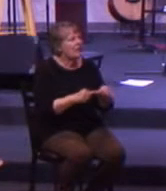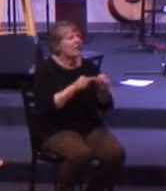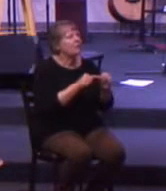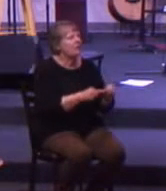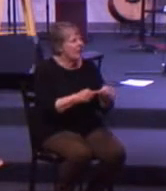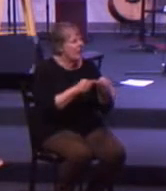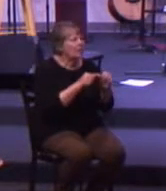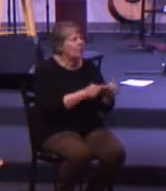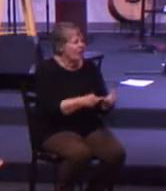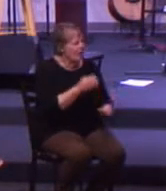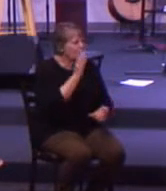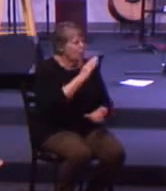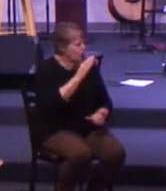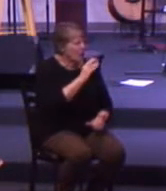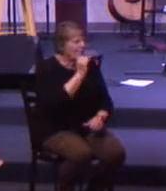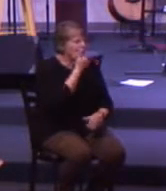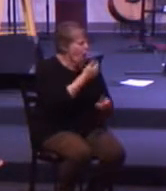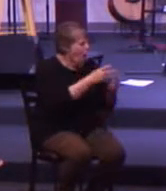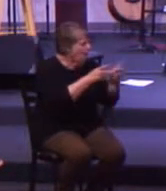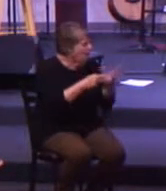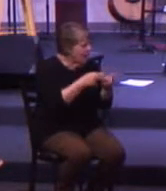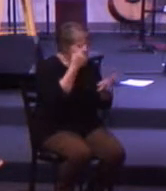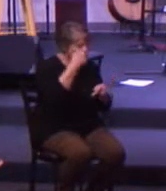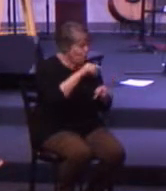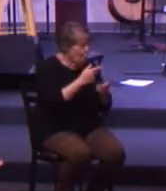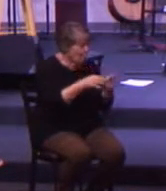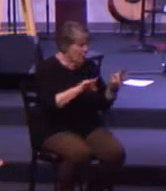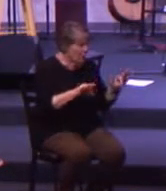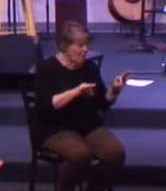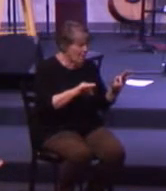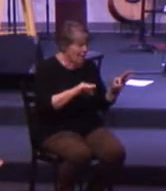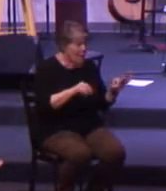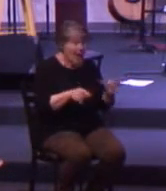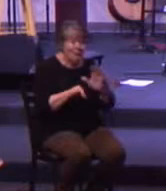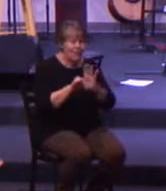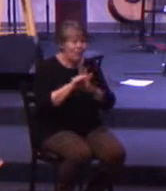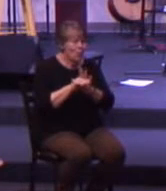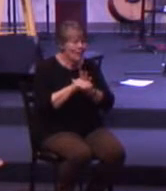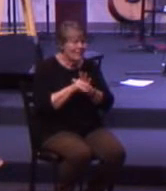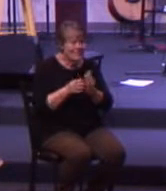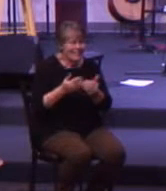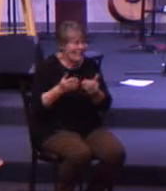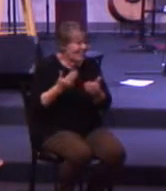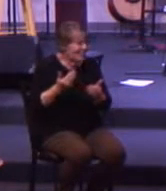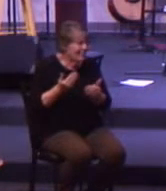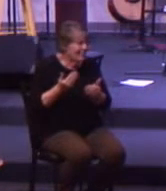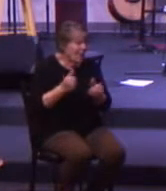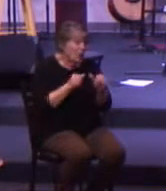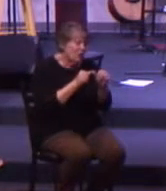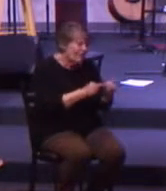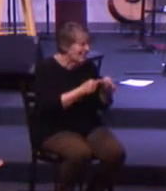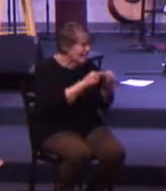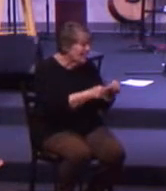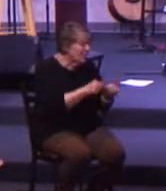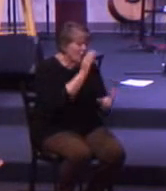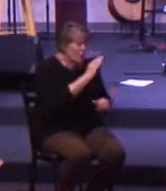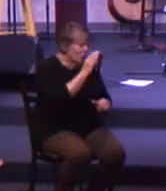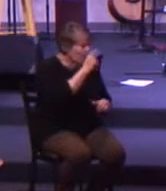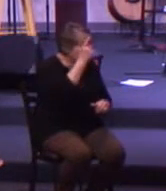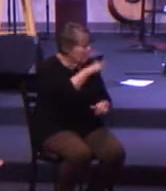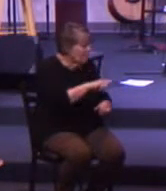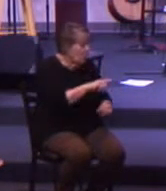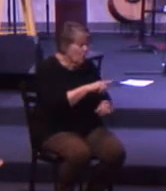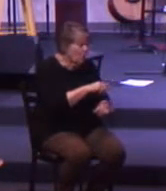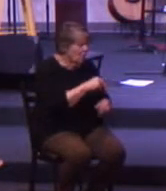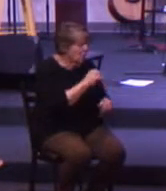find freedom, and the choice is simple. Are you going to keep looking in all the wrong places? Or are you going to finally acknowledge that those false gods will never